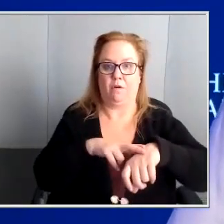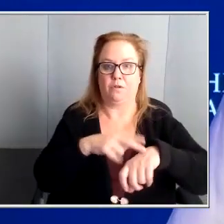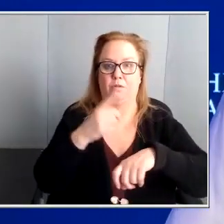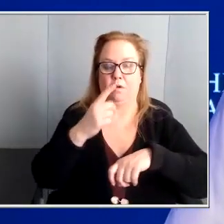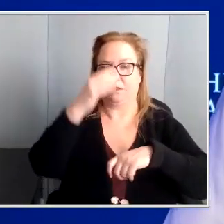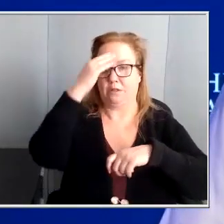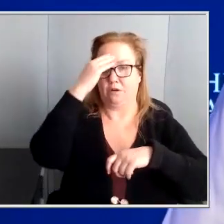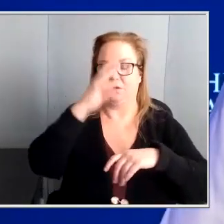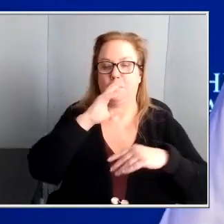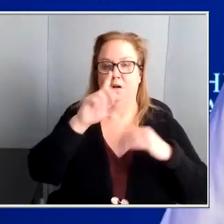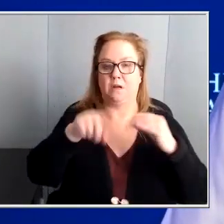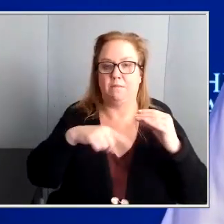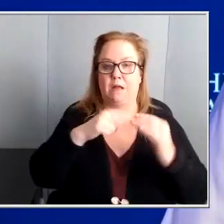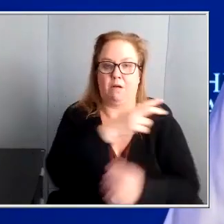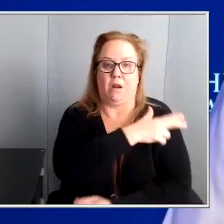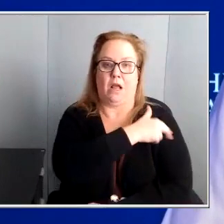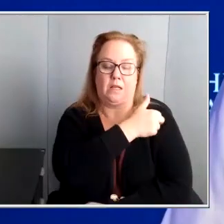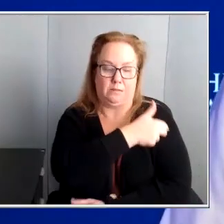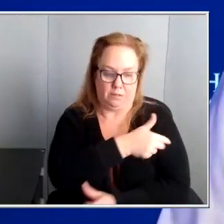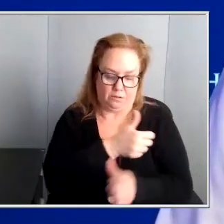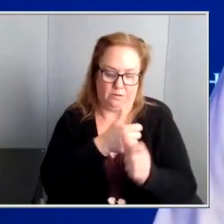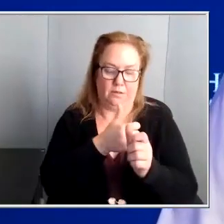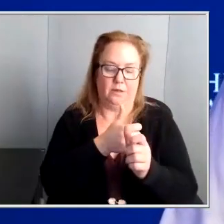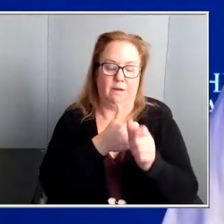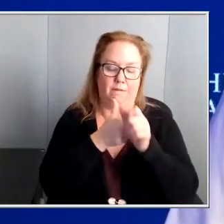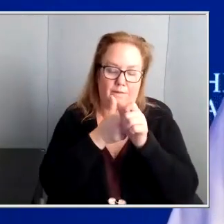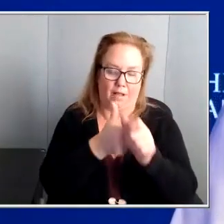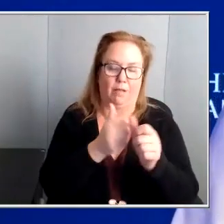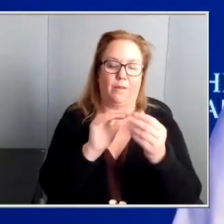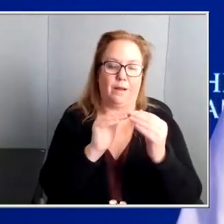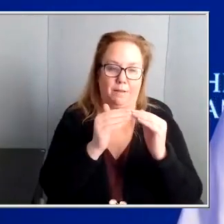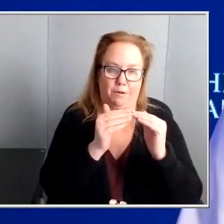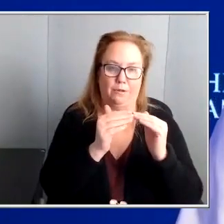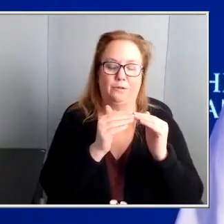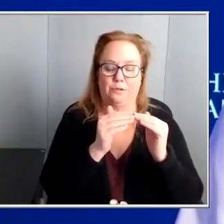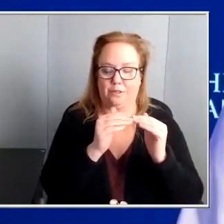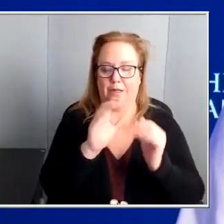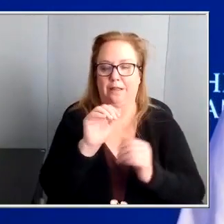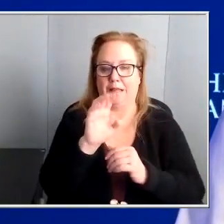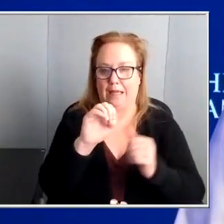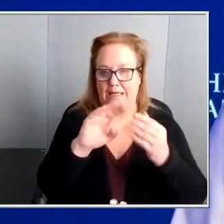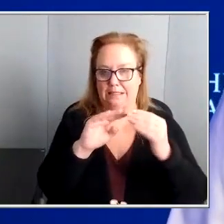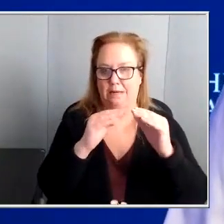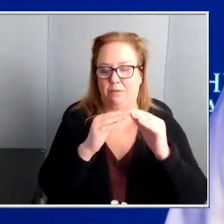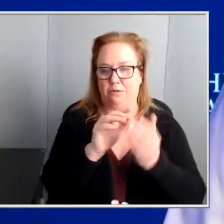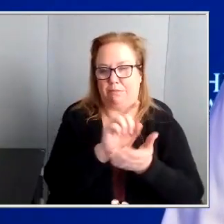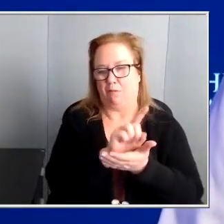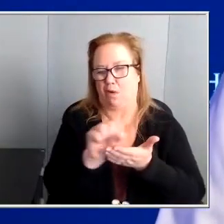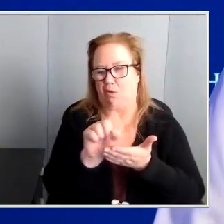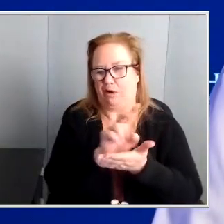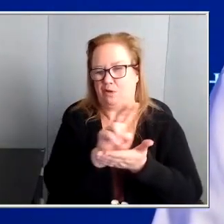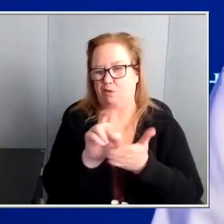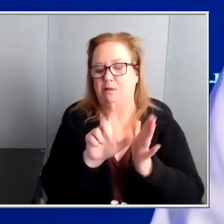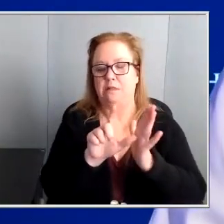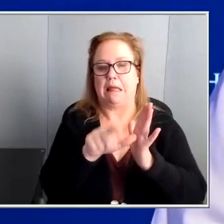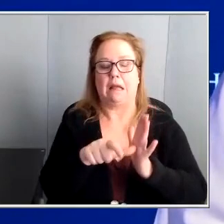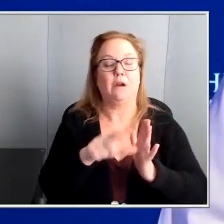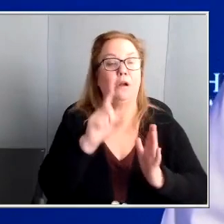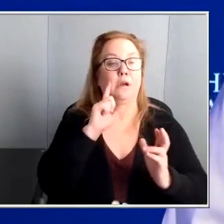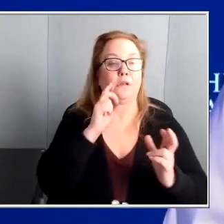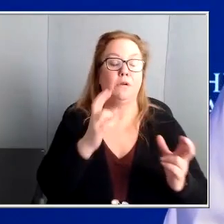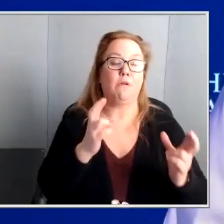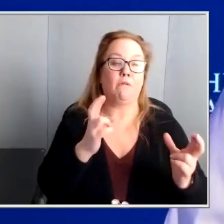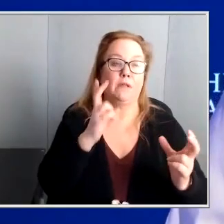about hospitalizations do follow those cases. Those case numbers by a week or two. So hopefully we will see,